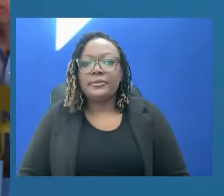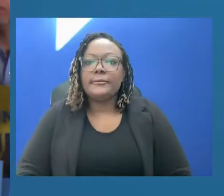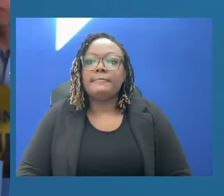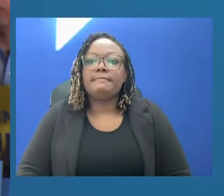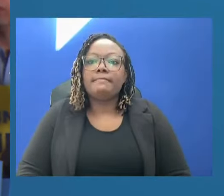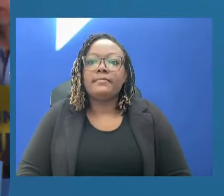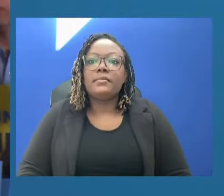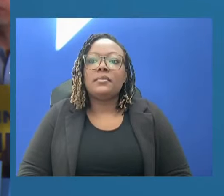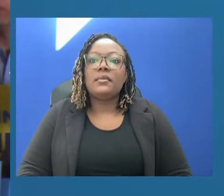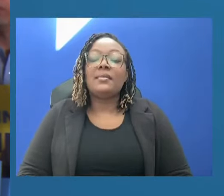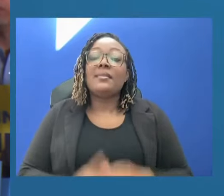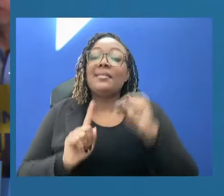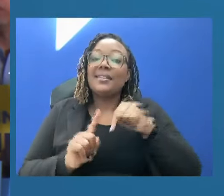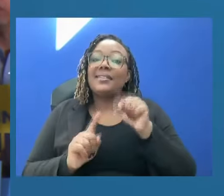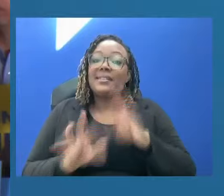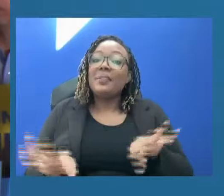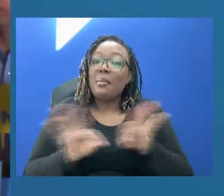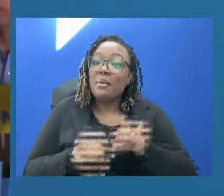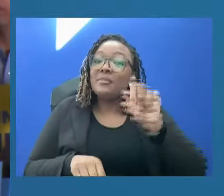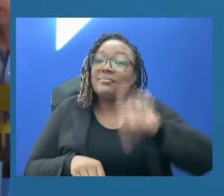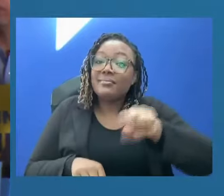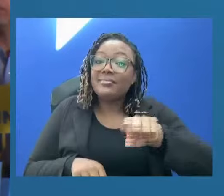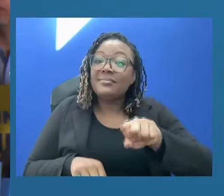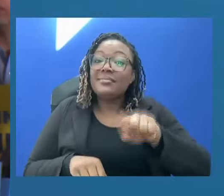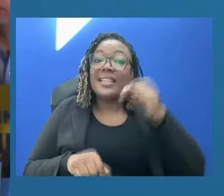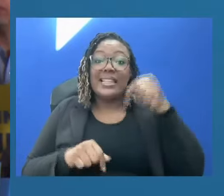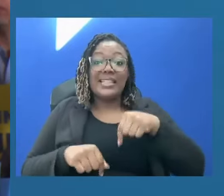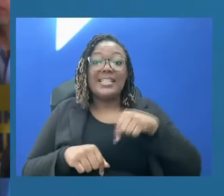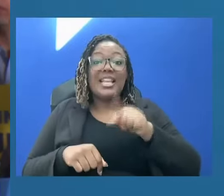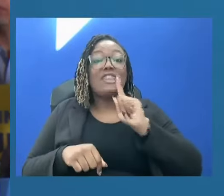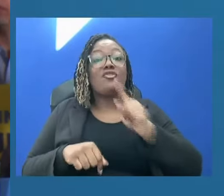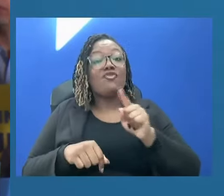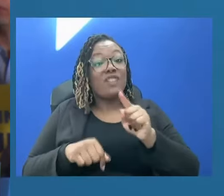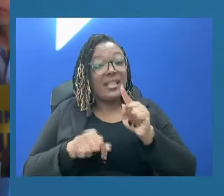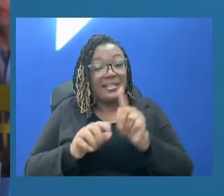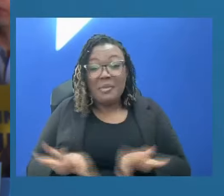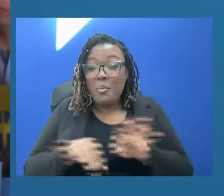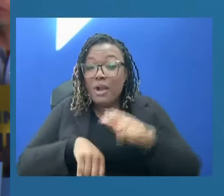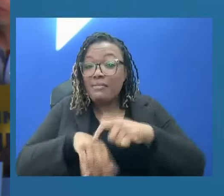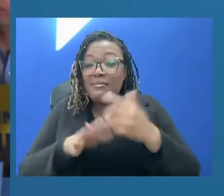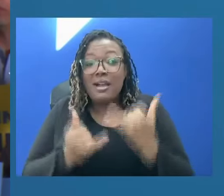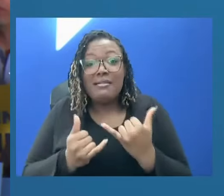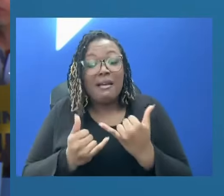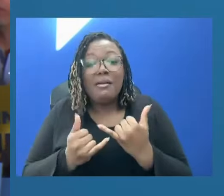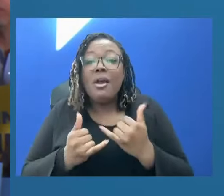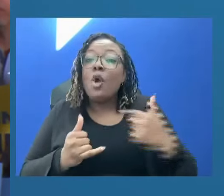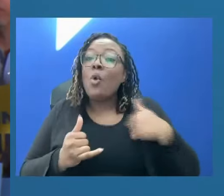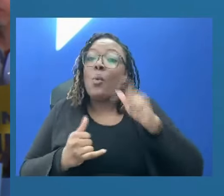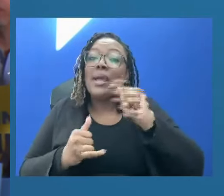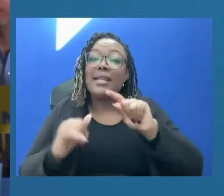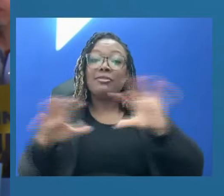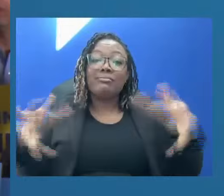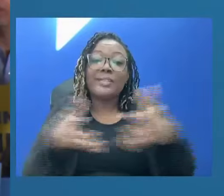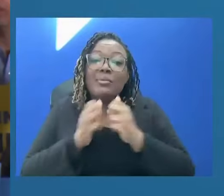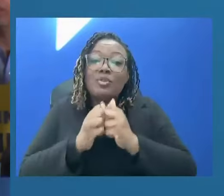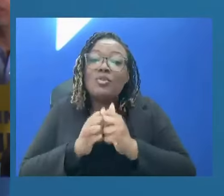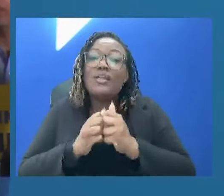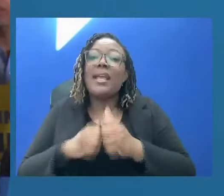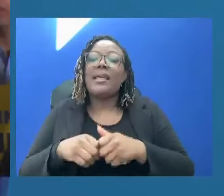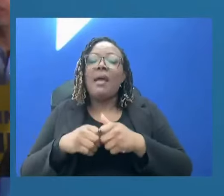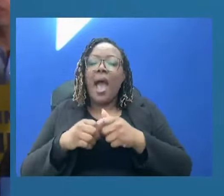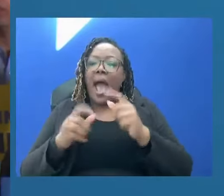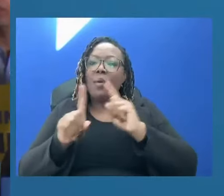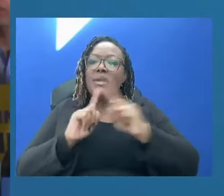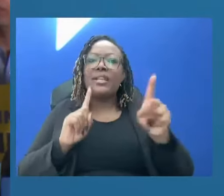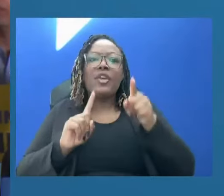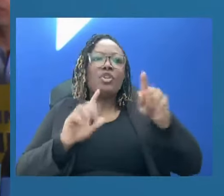So this is important. This is it. It's crunch time. We got to come together, put our differences on the side,